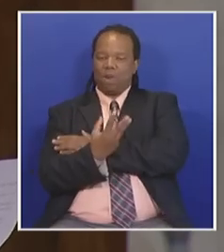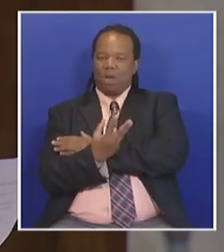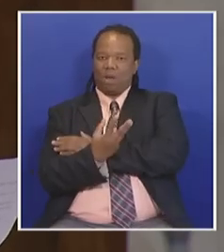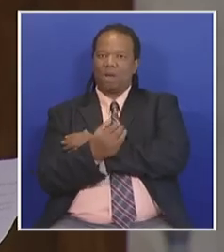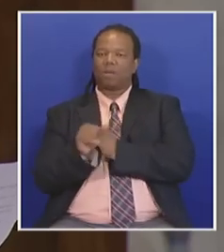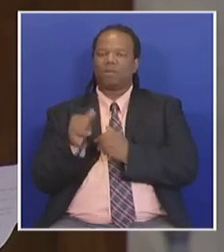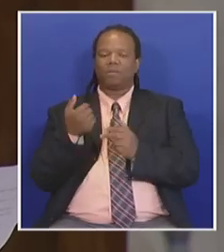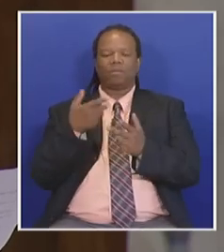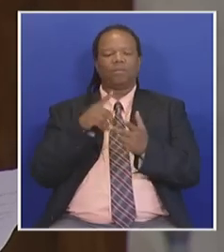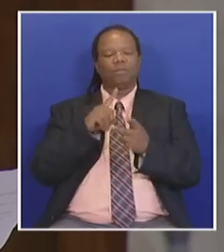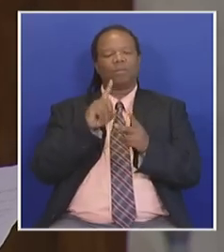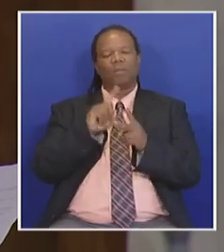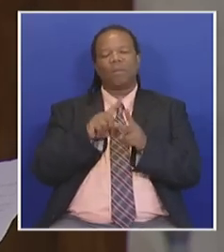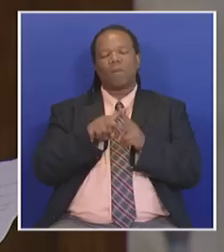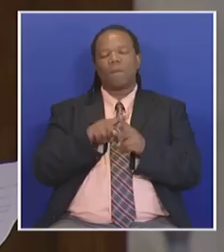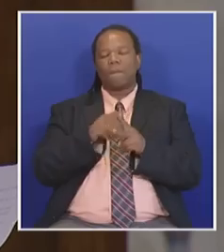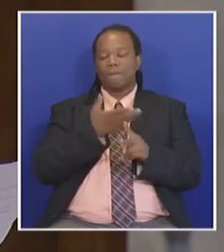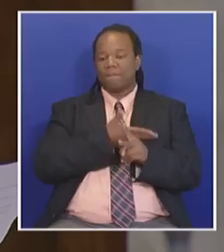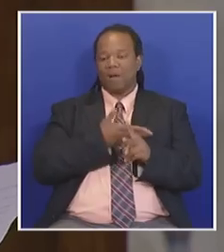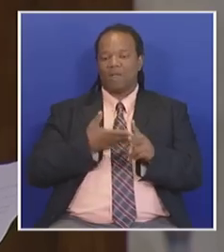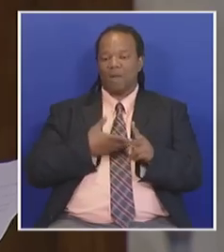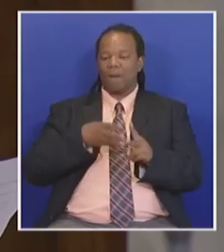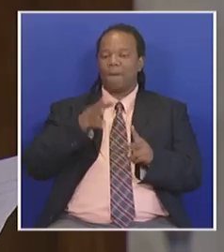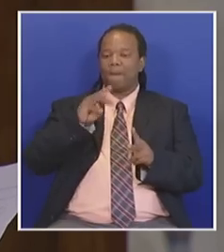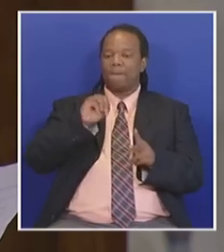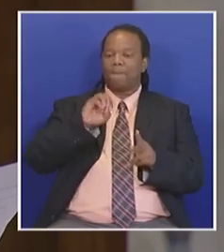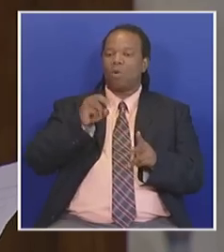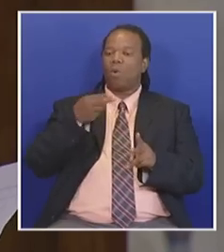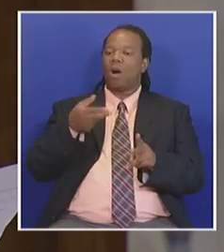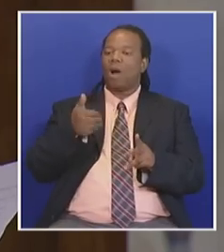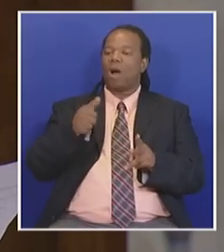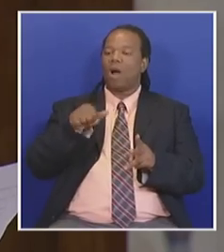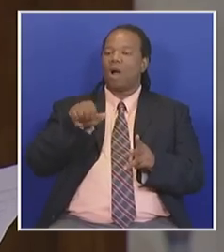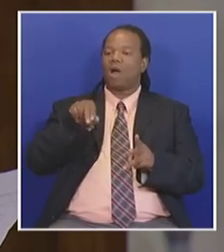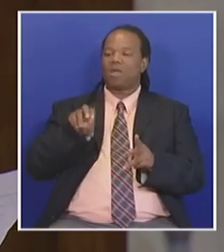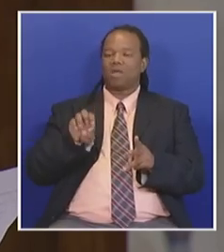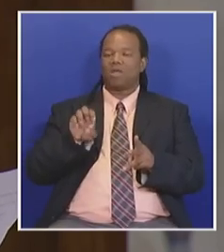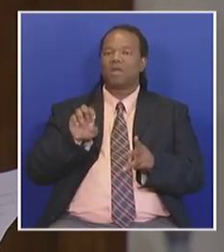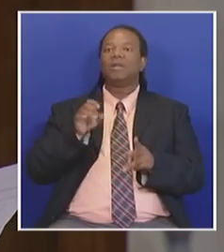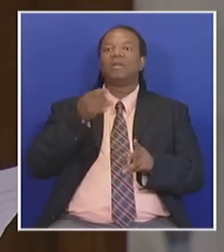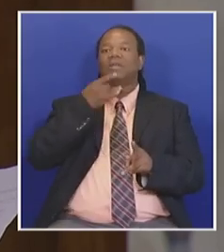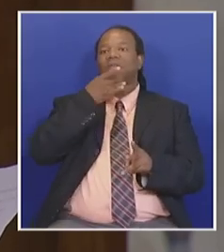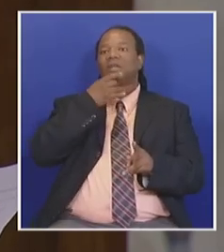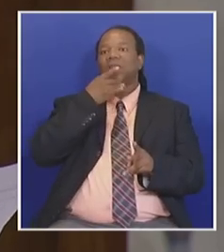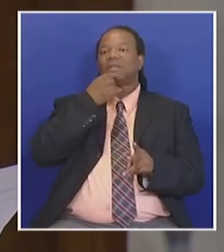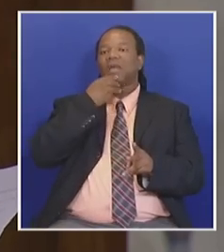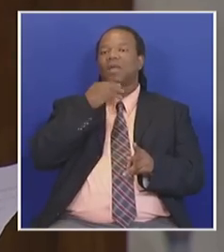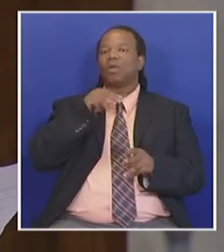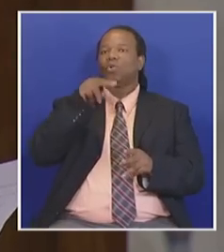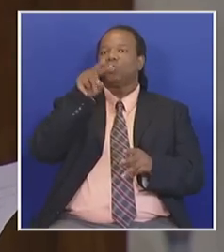of Honorable Mohai will be laid to rest on Saturday, 27th February